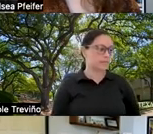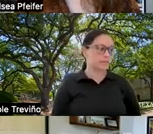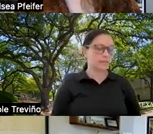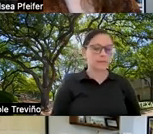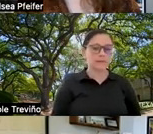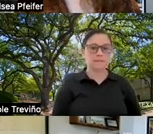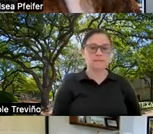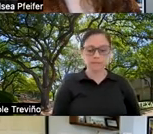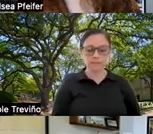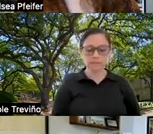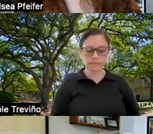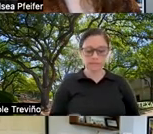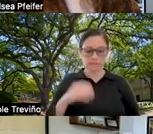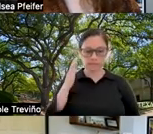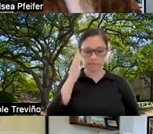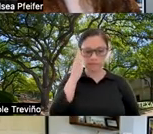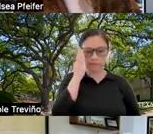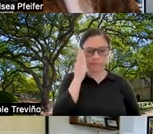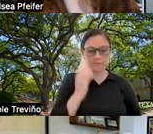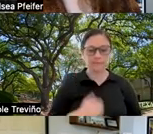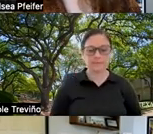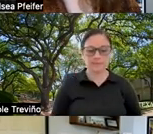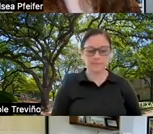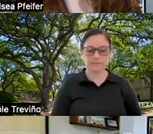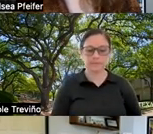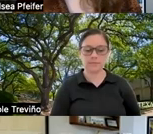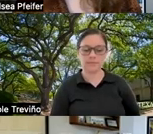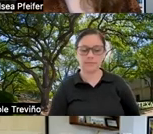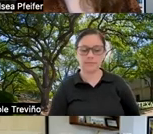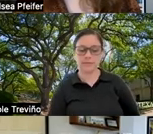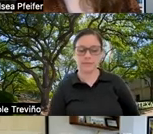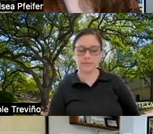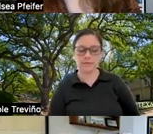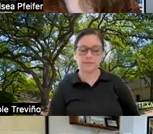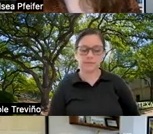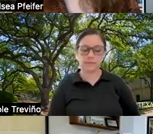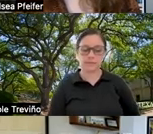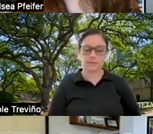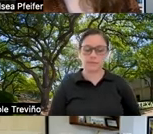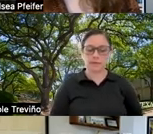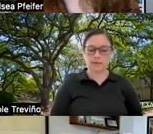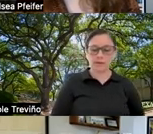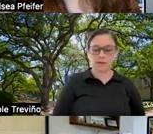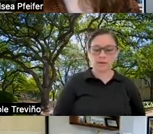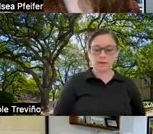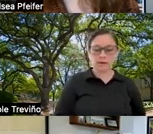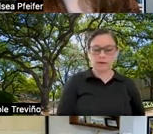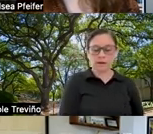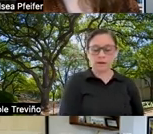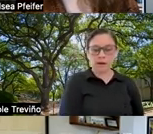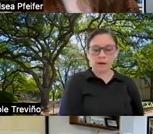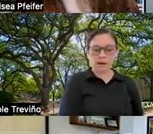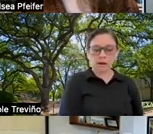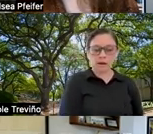take a survey about the plan itself. So we gathered a lot of feedback to make sure that these sessions really fit into the